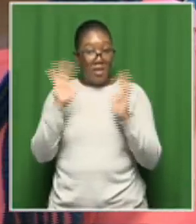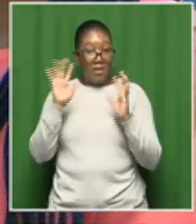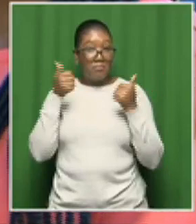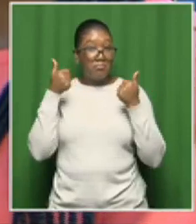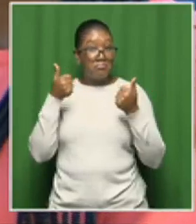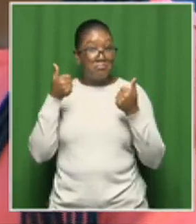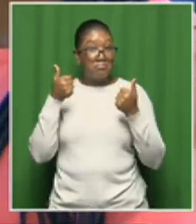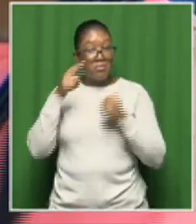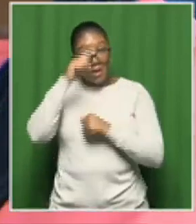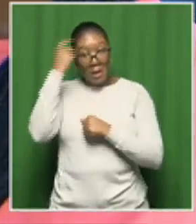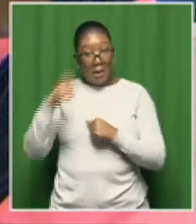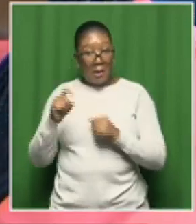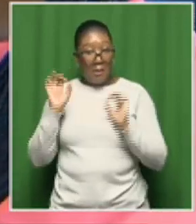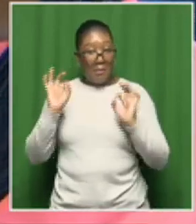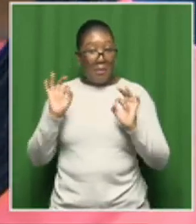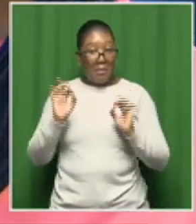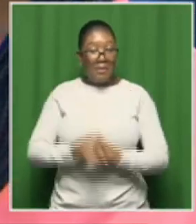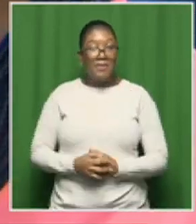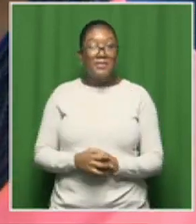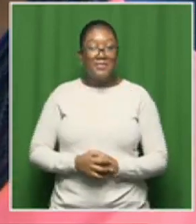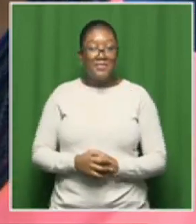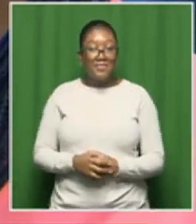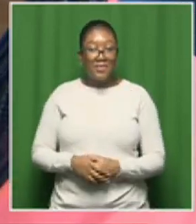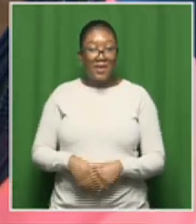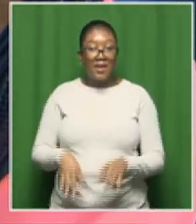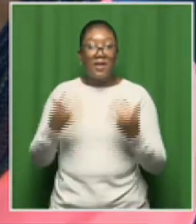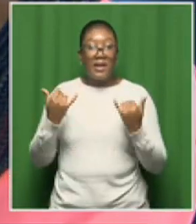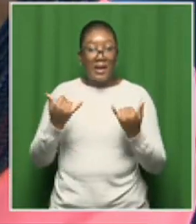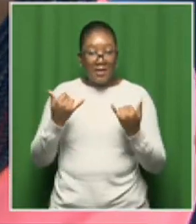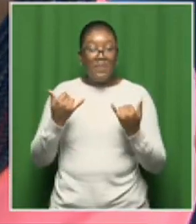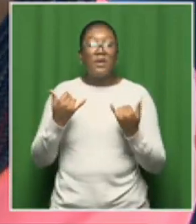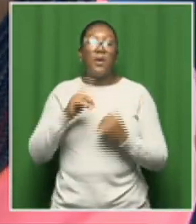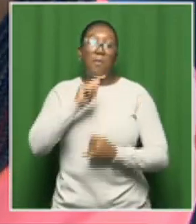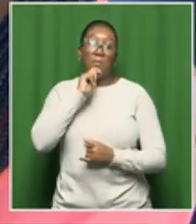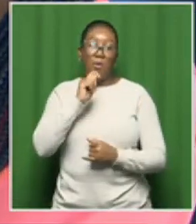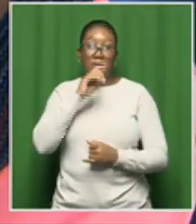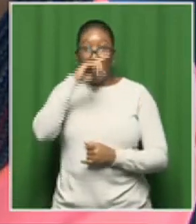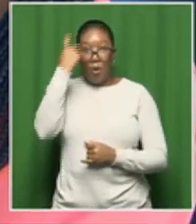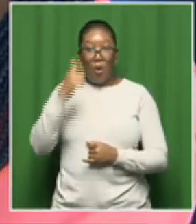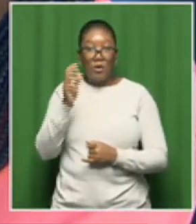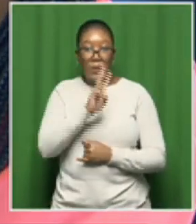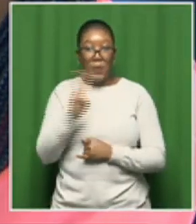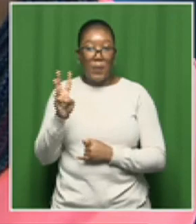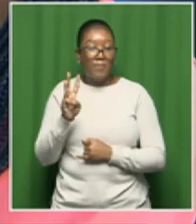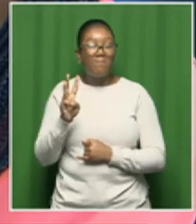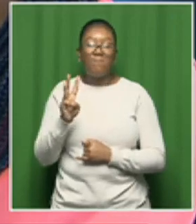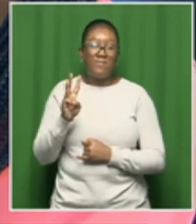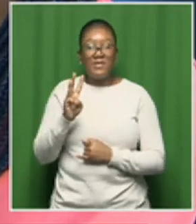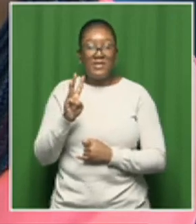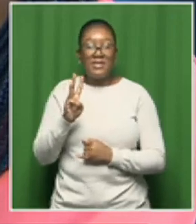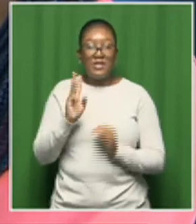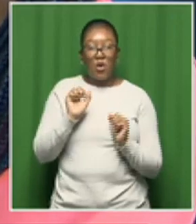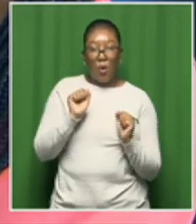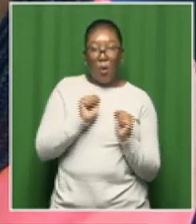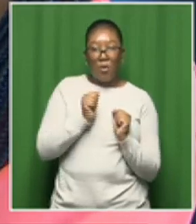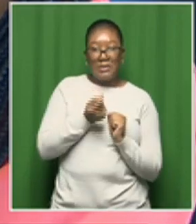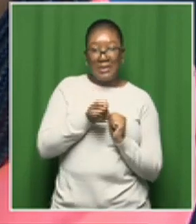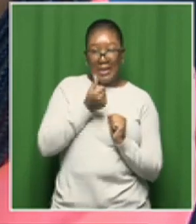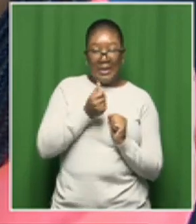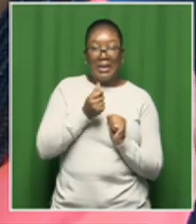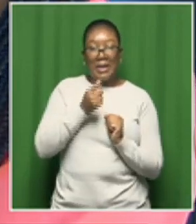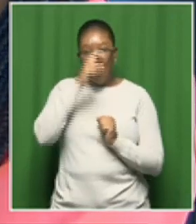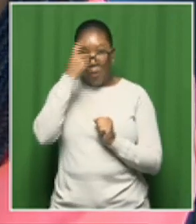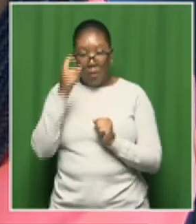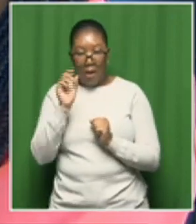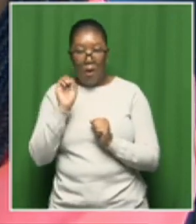to the south of Johannesburg. Yeah, the weather is slightly mild for this morning, but as I mentioned earlier, it will warm up as the day progresses. There is